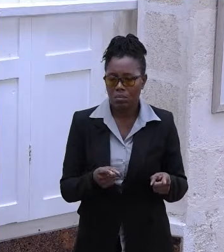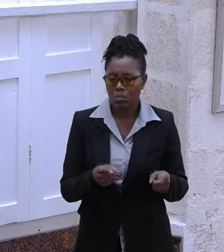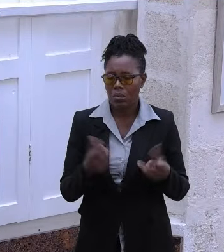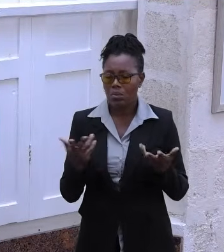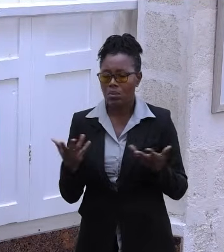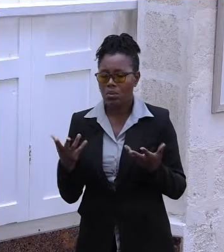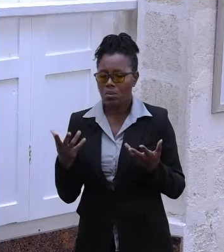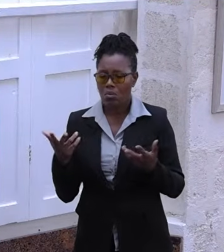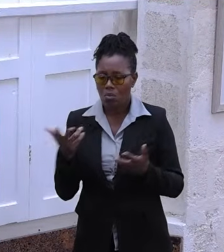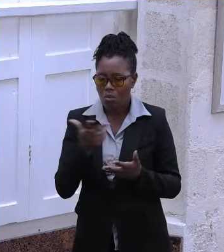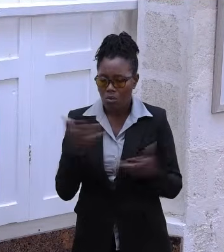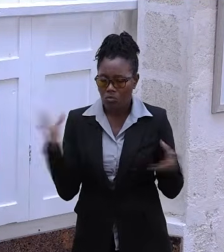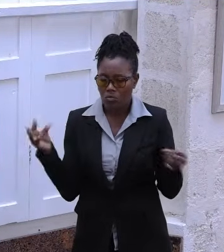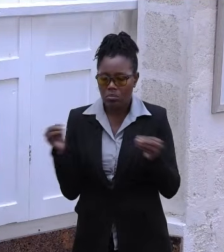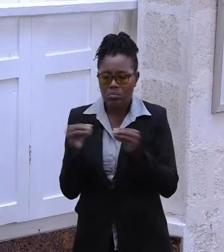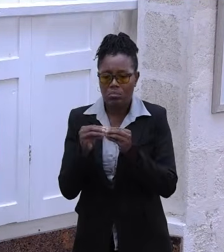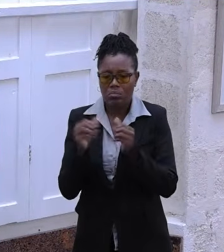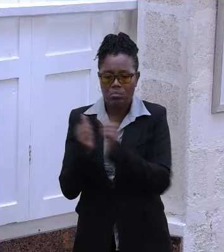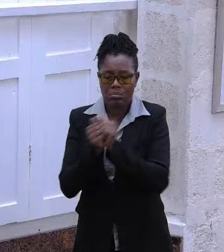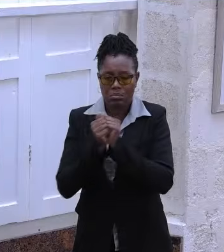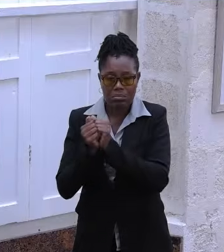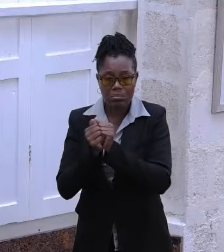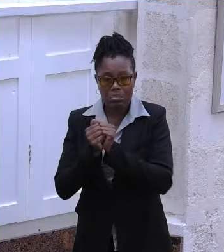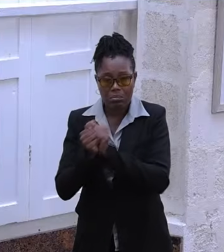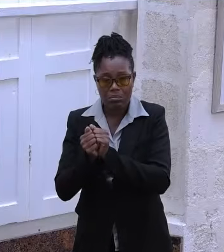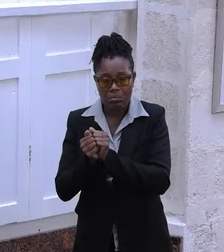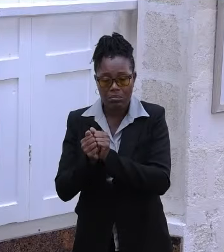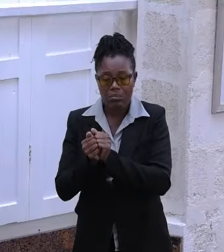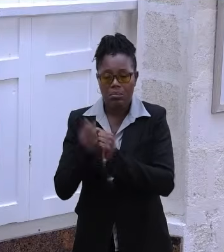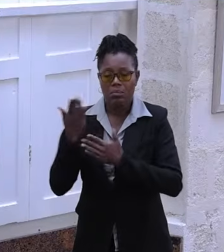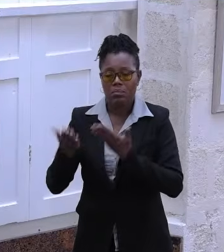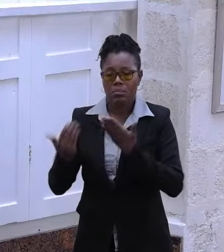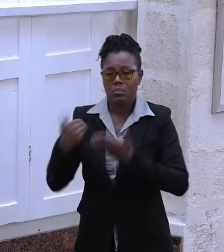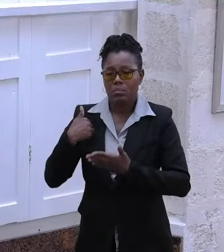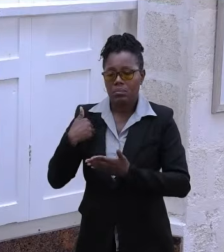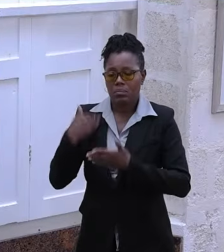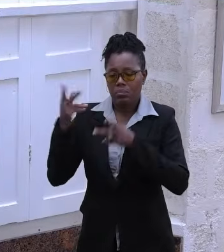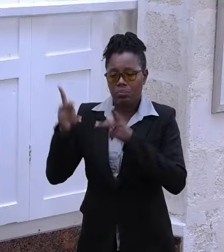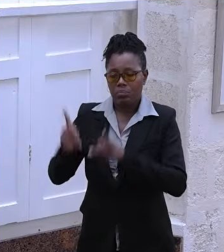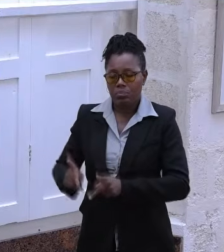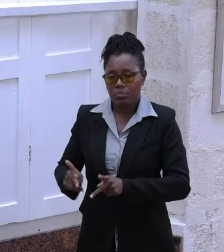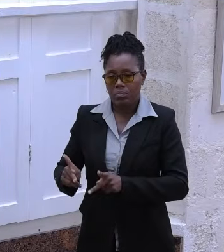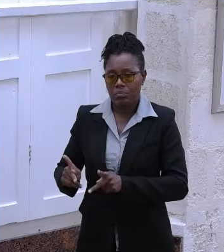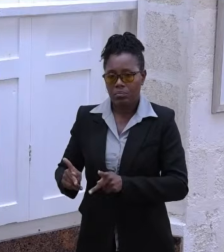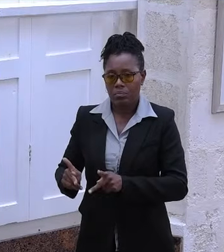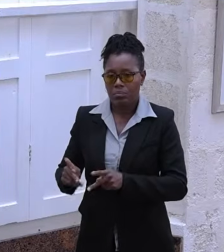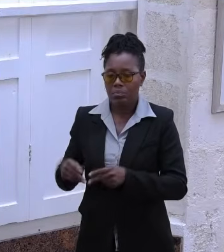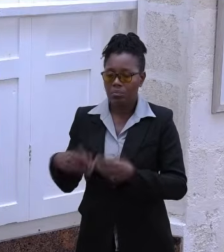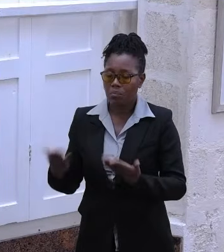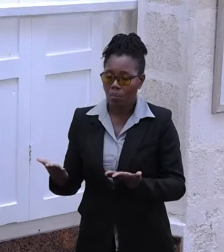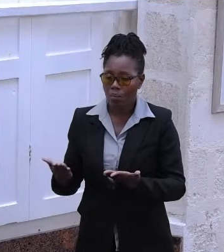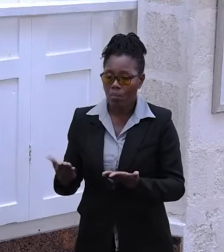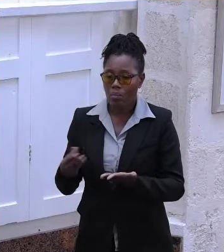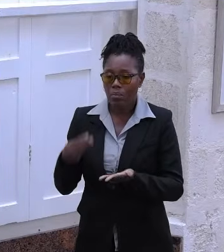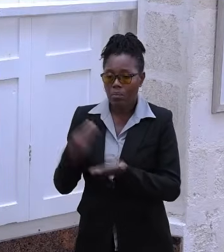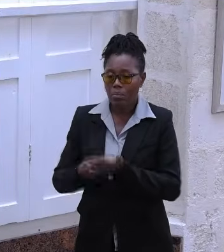of those things together is that you can have someone purchase a